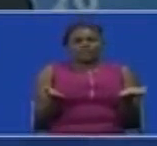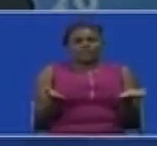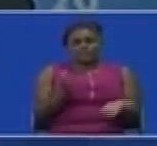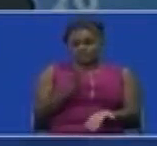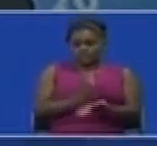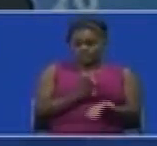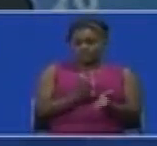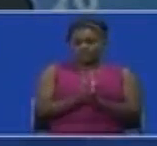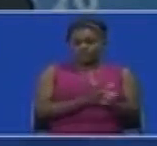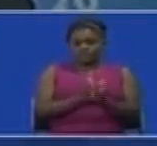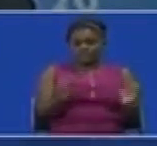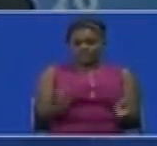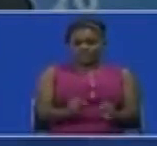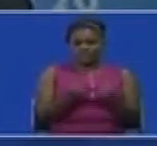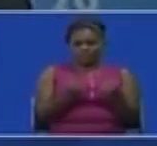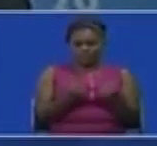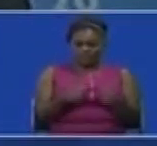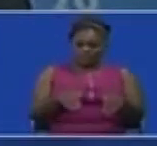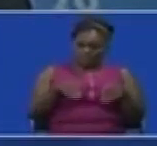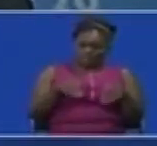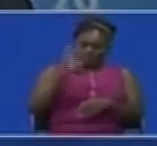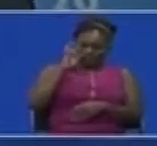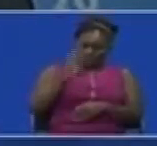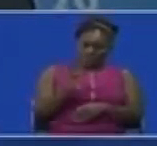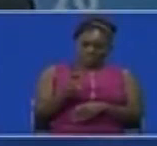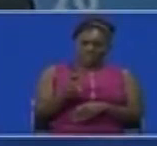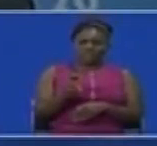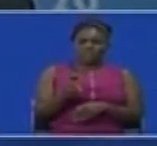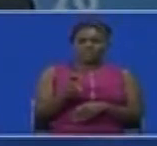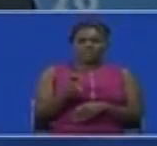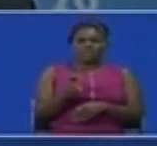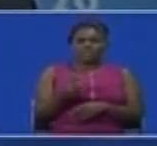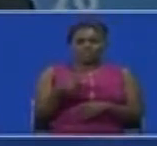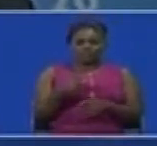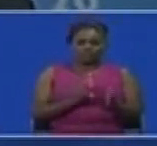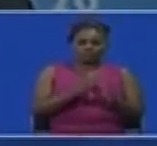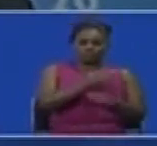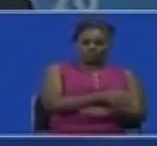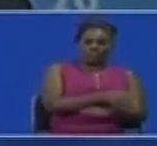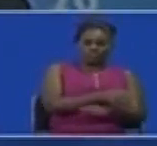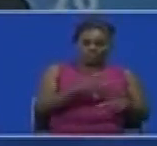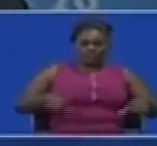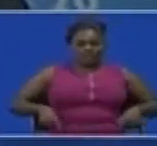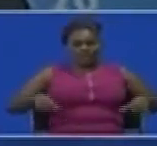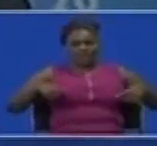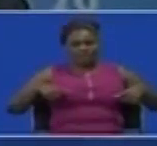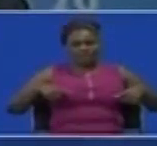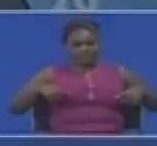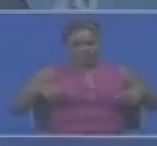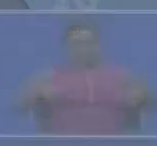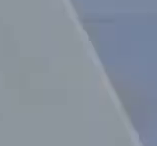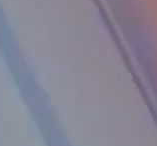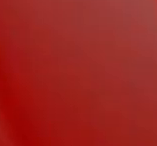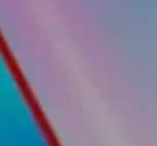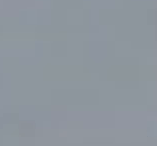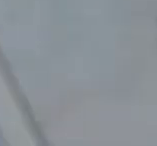Indeed, interesting developments, and let's still keep on top of that story. We now cross live to our reporter, Francis Ontomua. Good